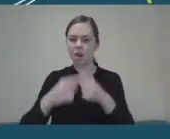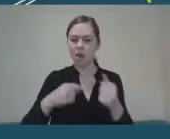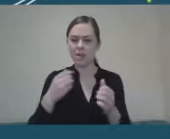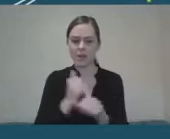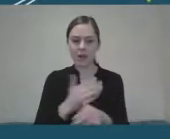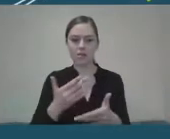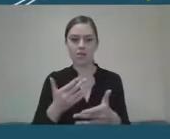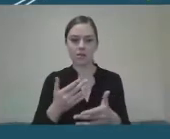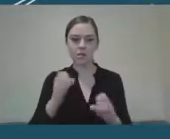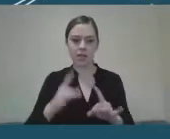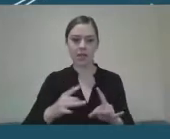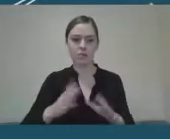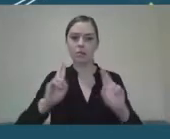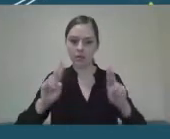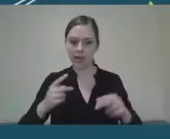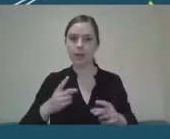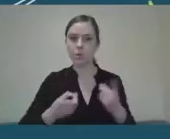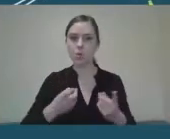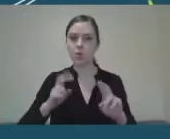done, let's do it and move on.